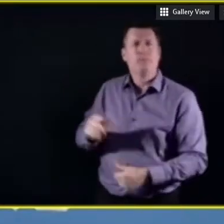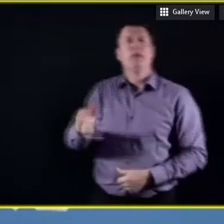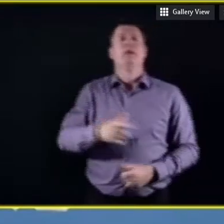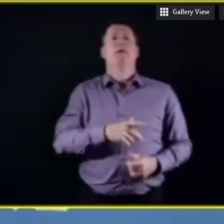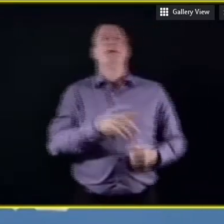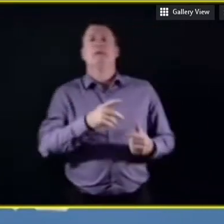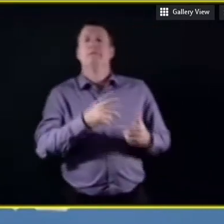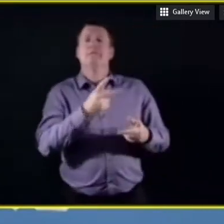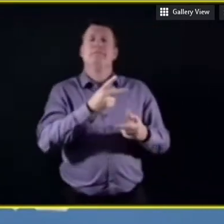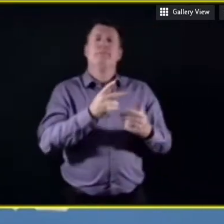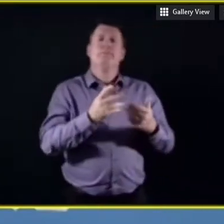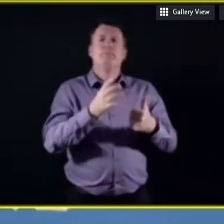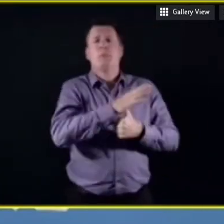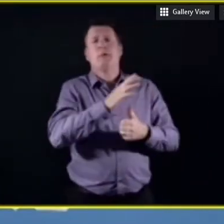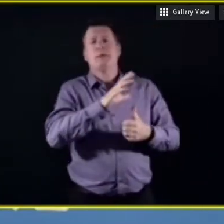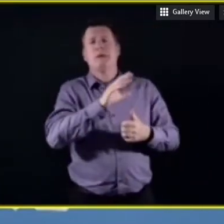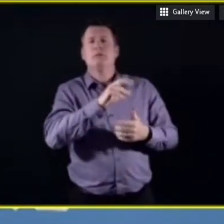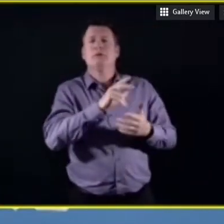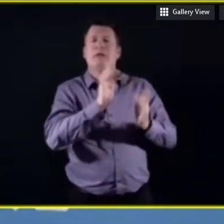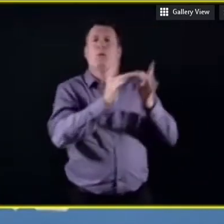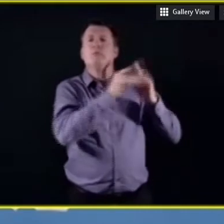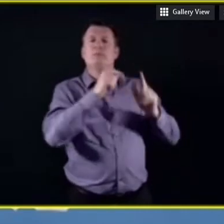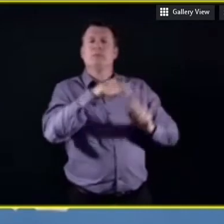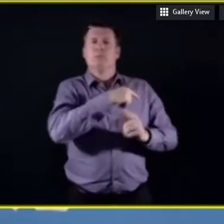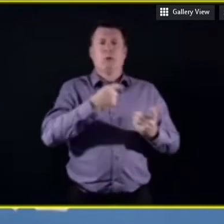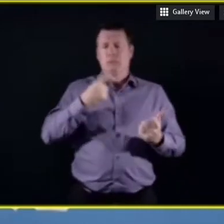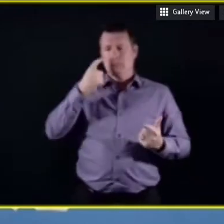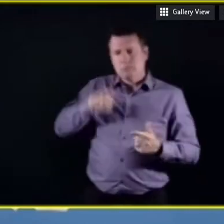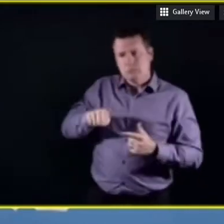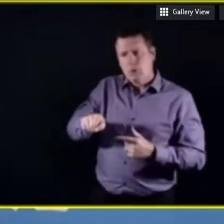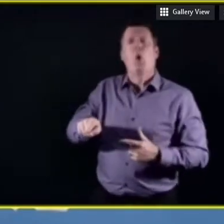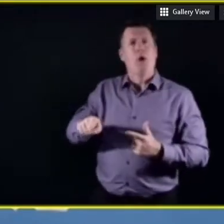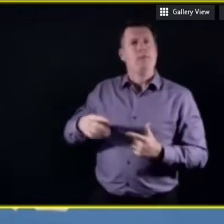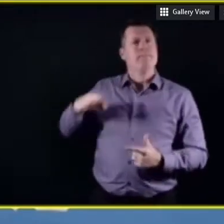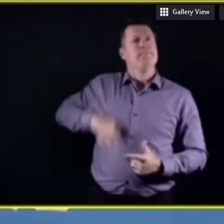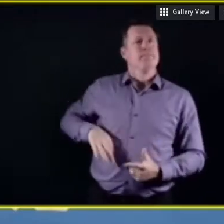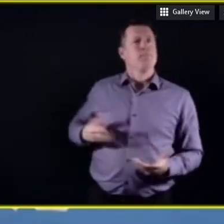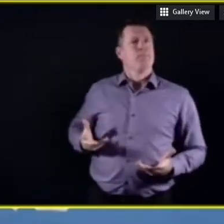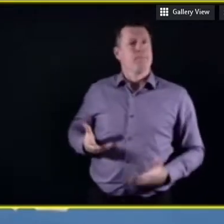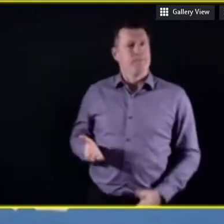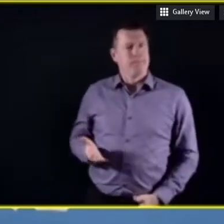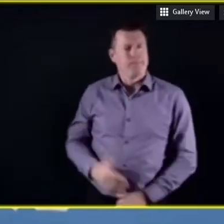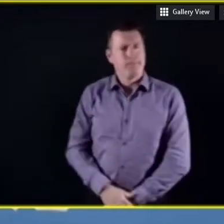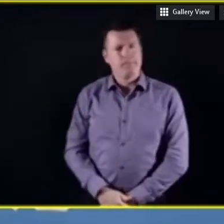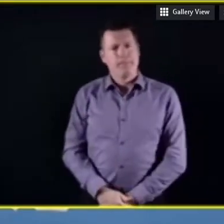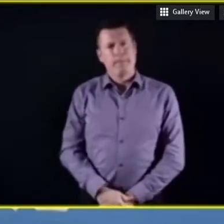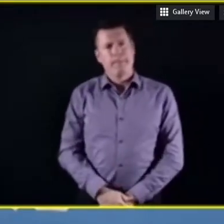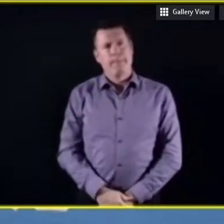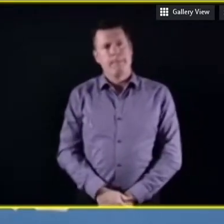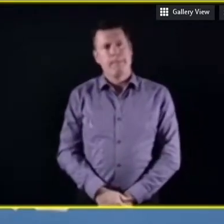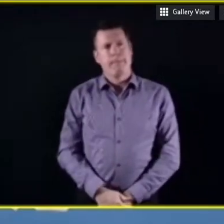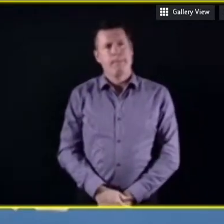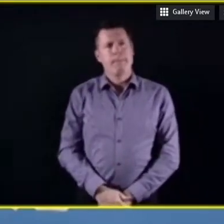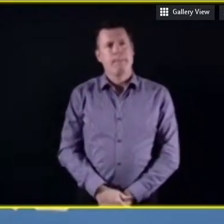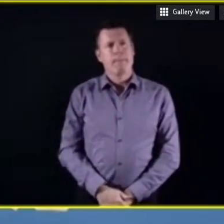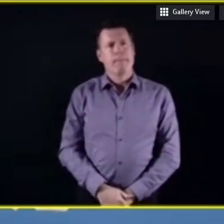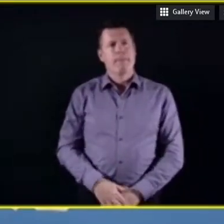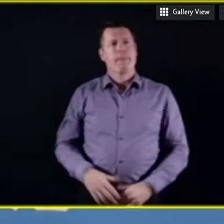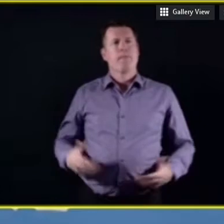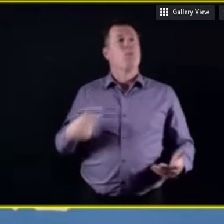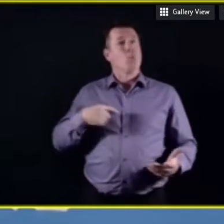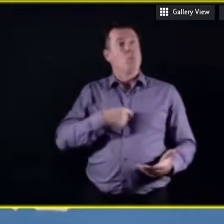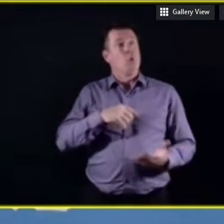COVID disease in febrile coughing patients. It's perhaps not as high as we would have